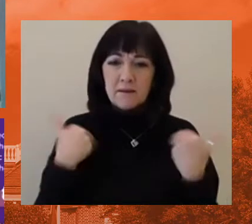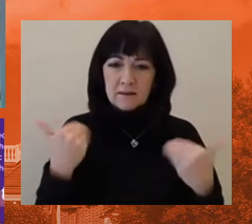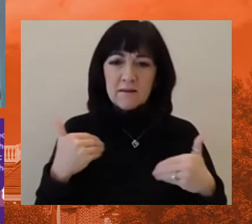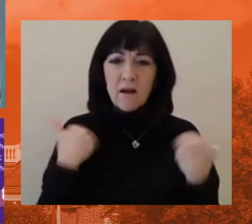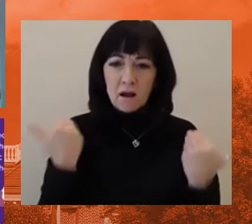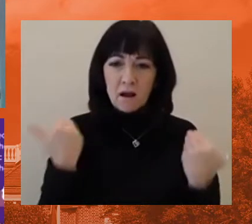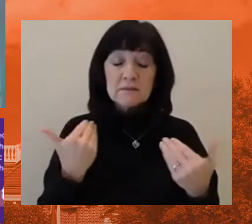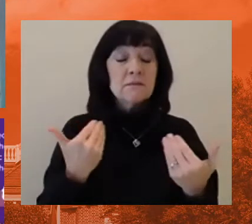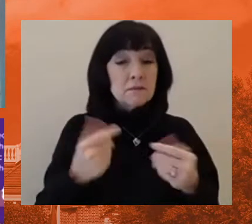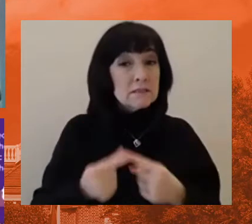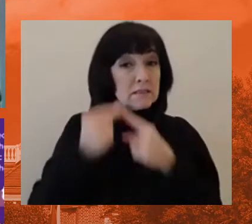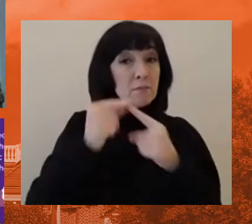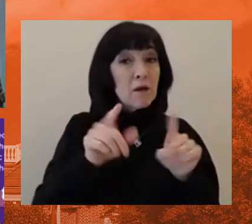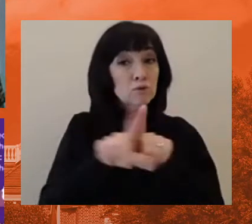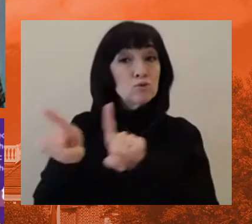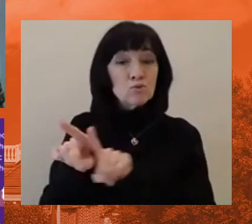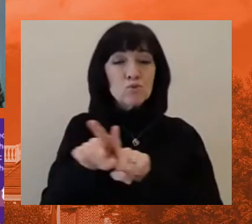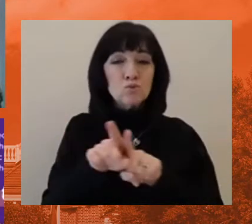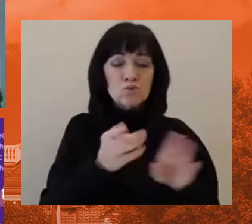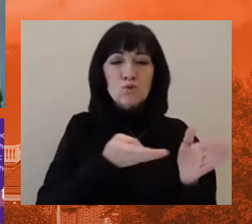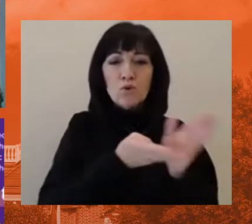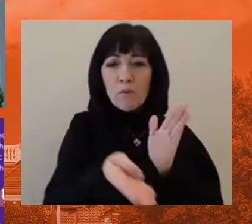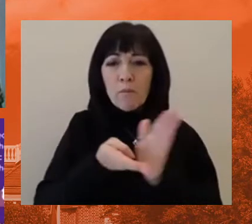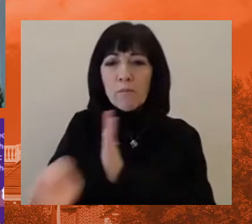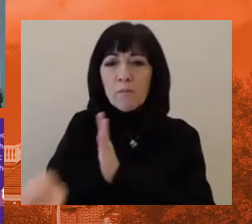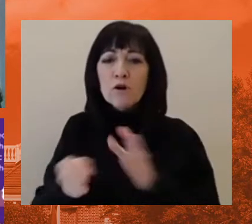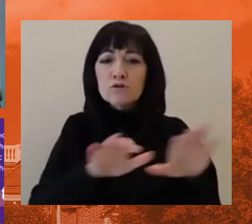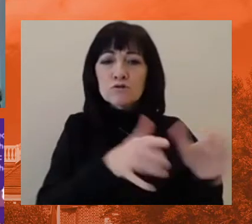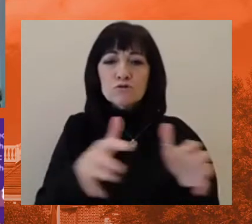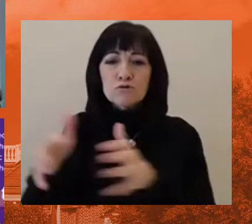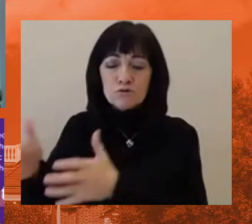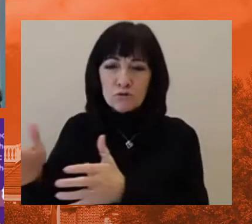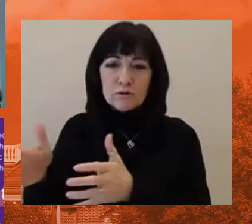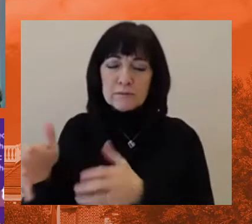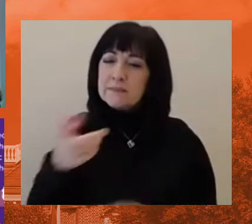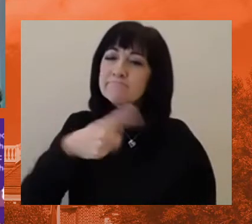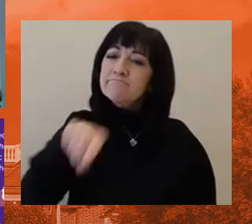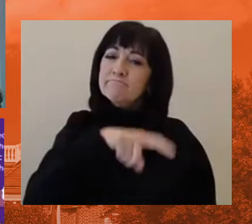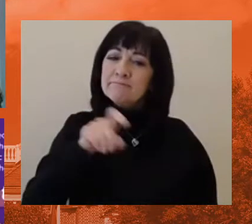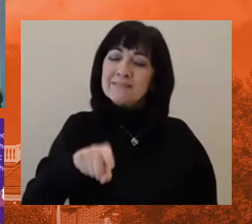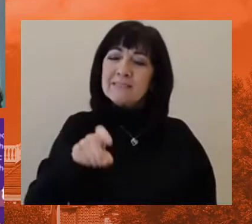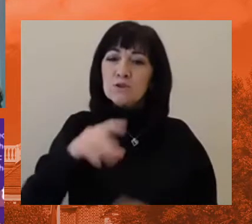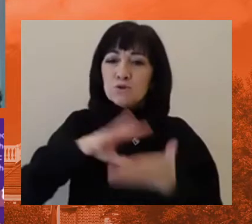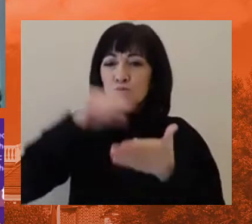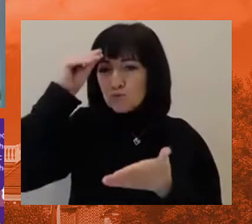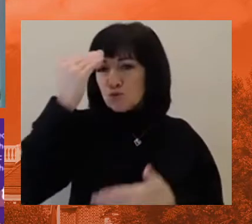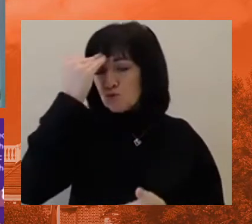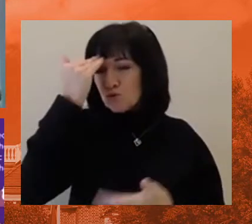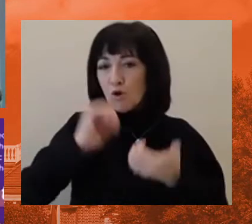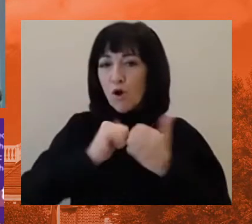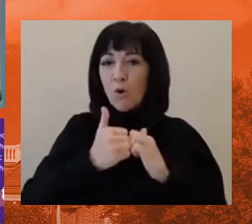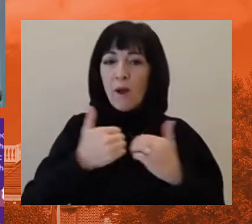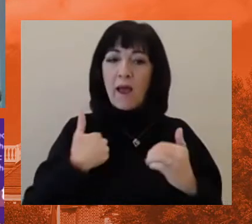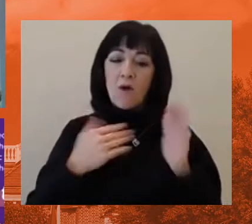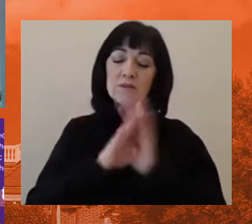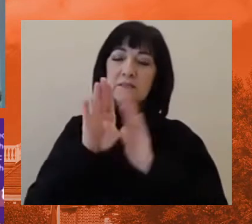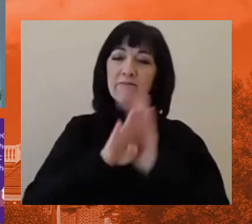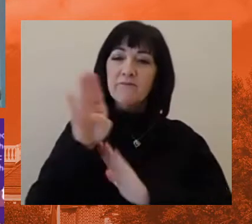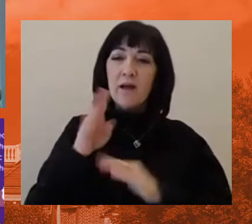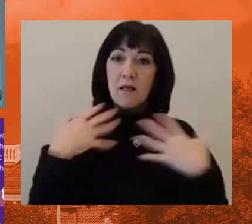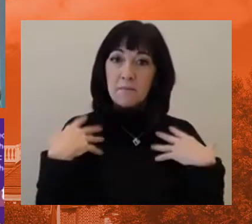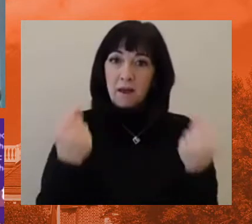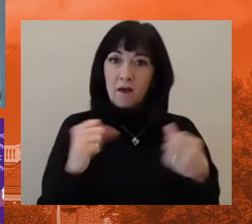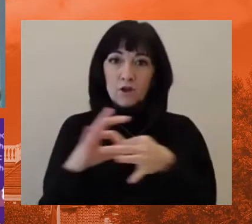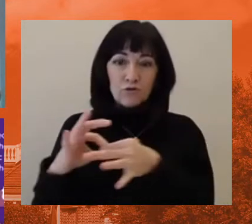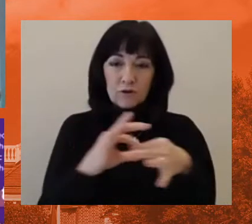violence. By learning how to develop healthy relationships, such abuse can be prevented. During their preteen and teen years, we